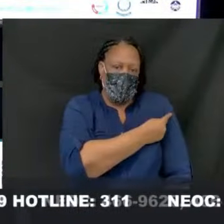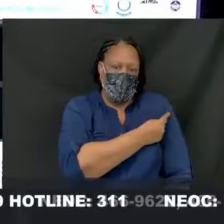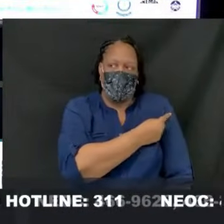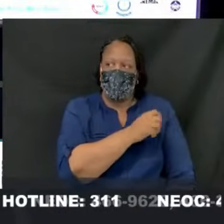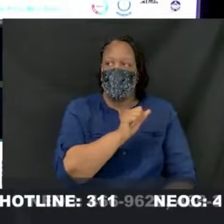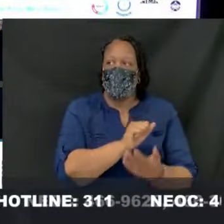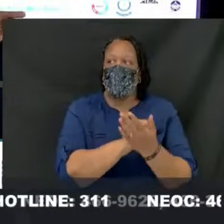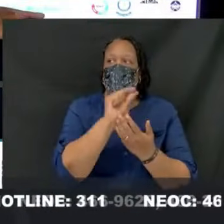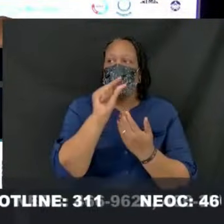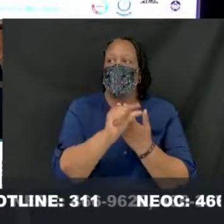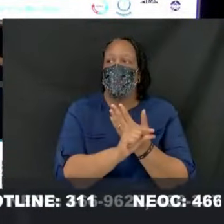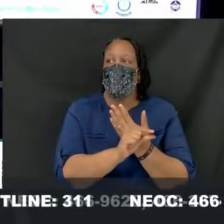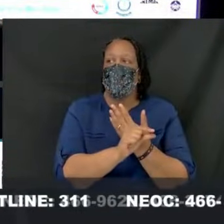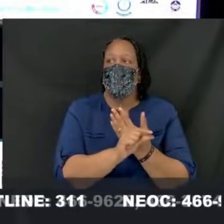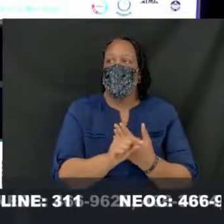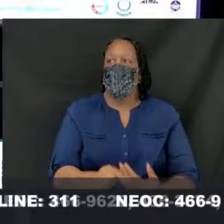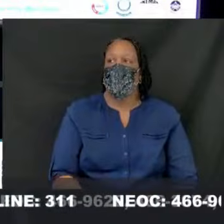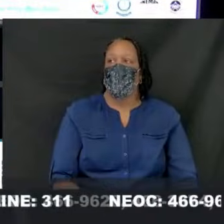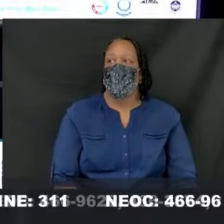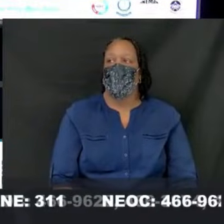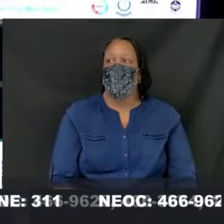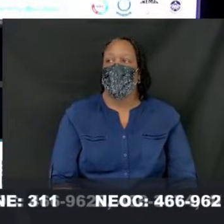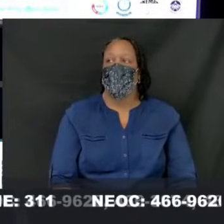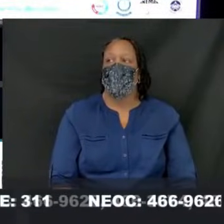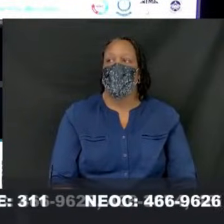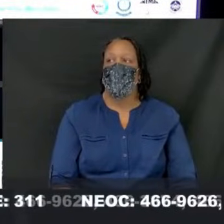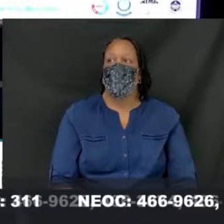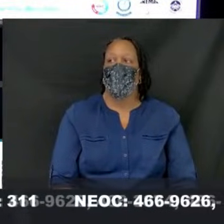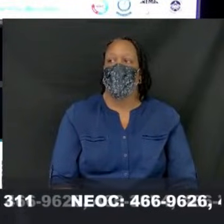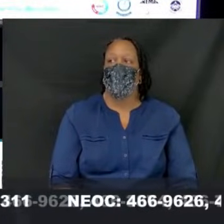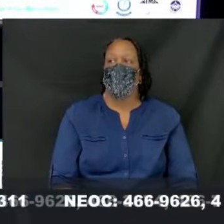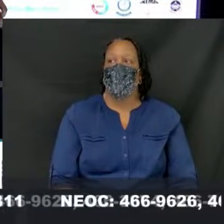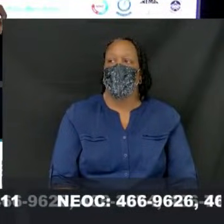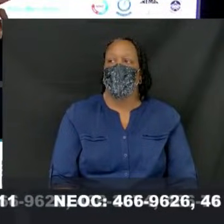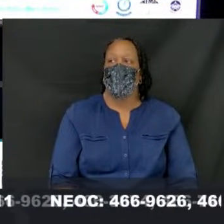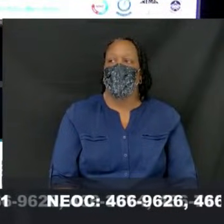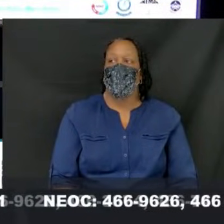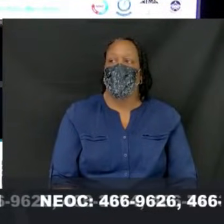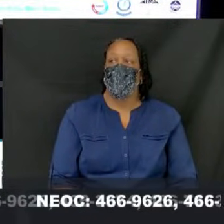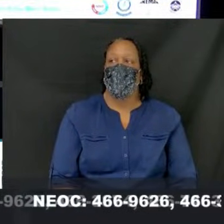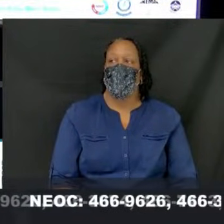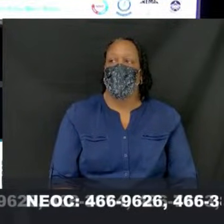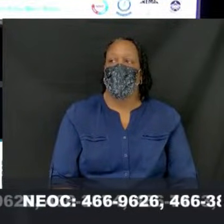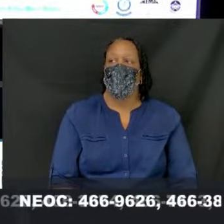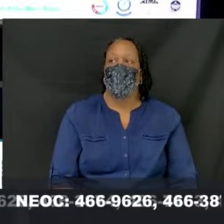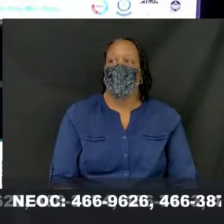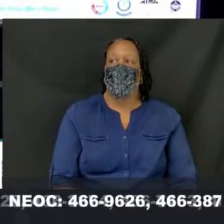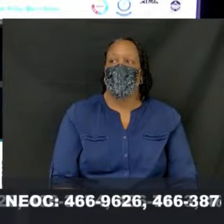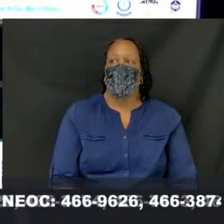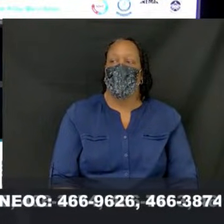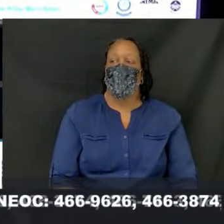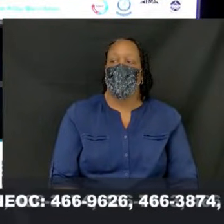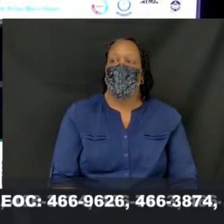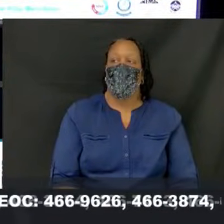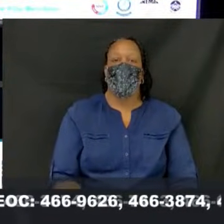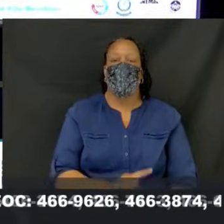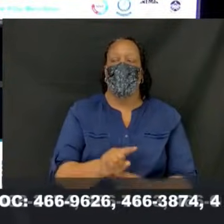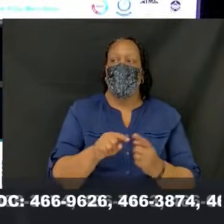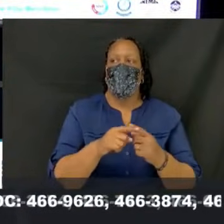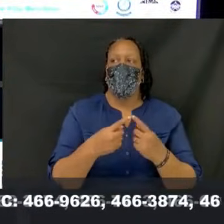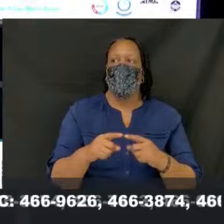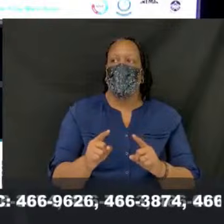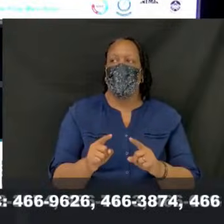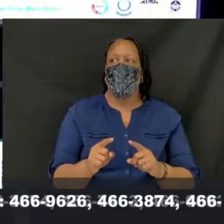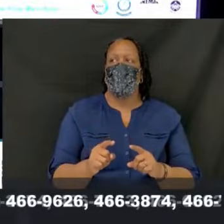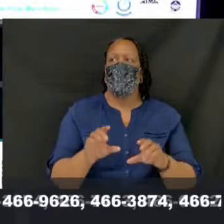That's why I'm going to ask you to help me by turning to your calculator. But the earliest, your calendar, the earliest time you can